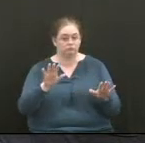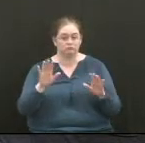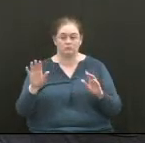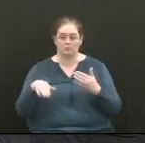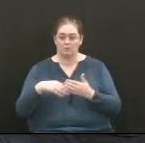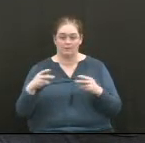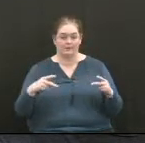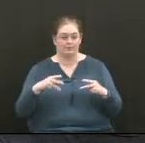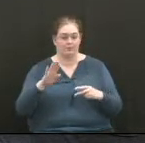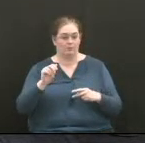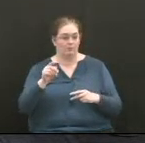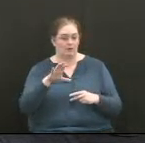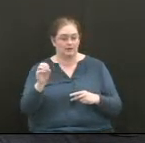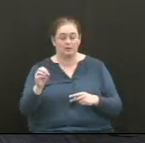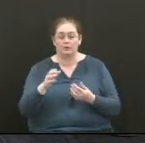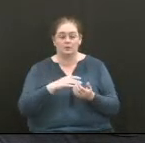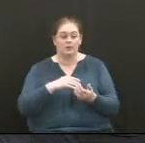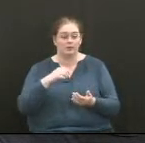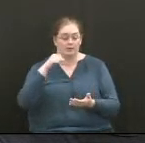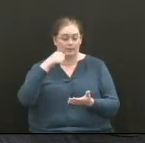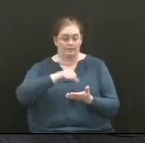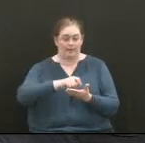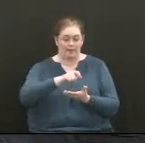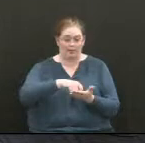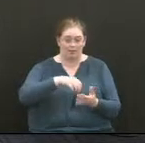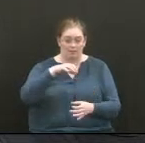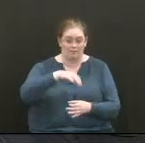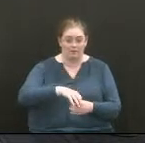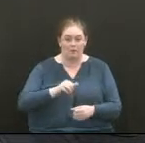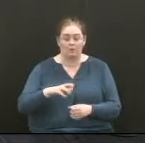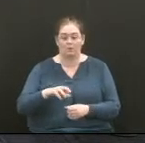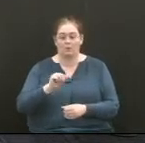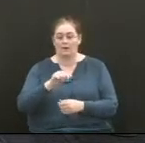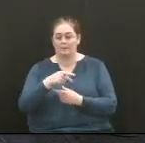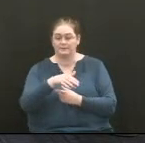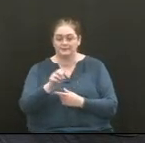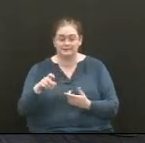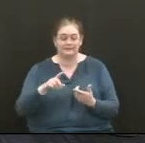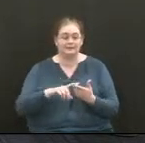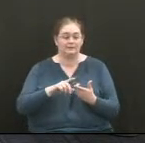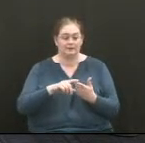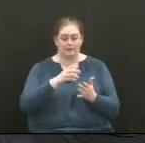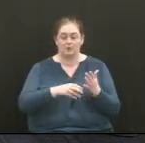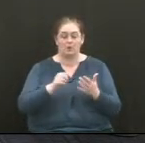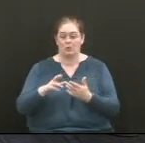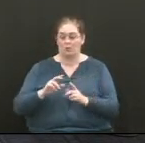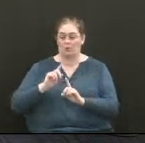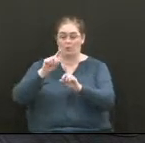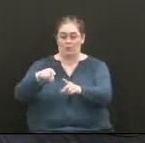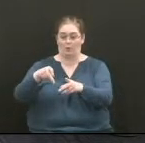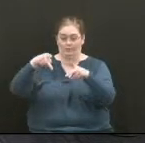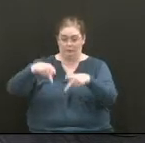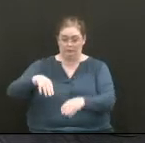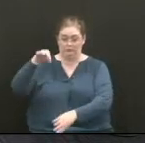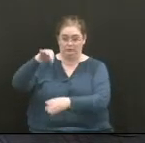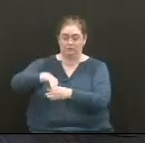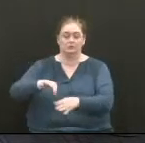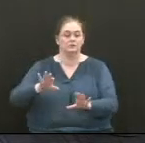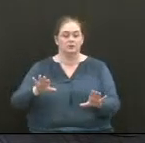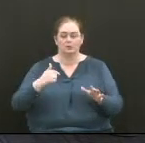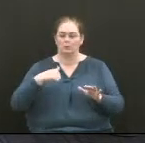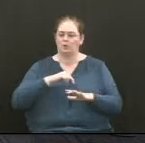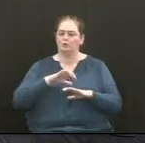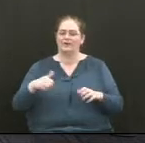County that whether they vote by mail or absentee or vote in person, that we're doing everything we can